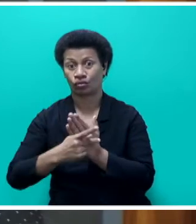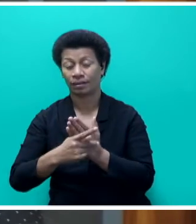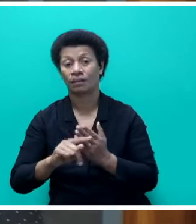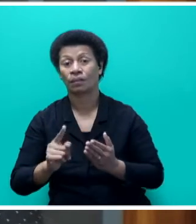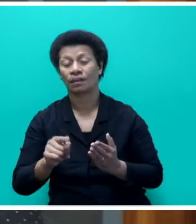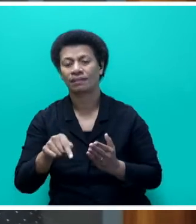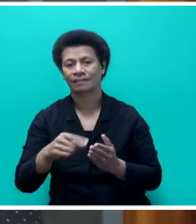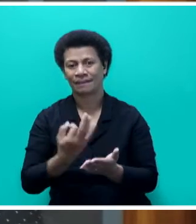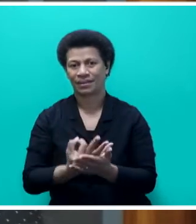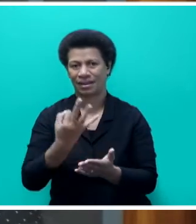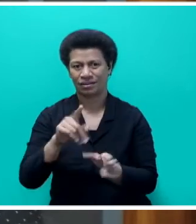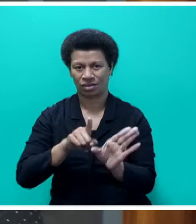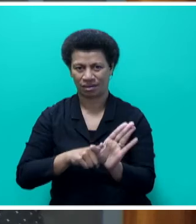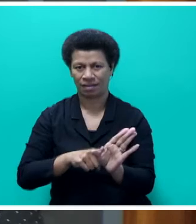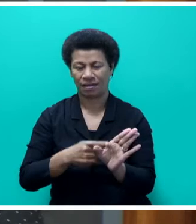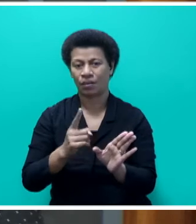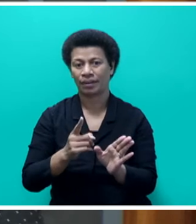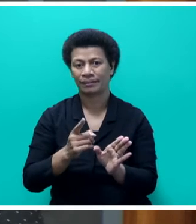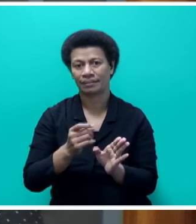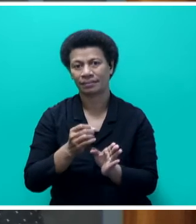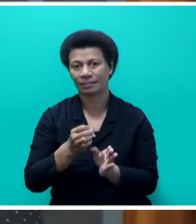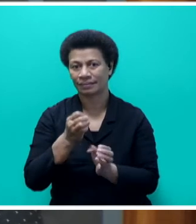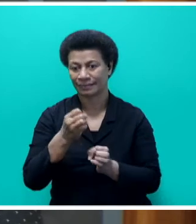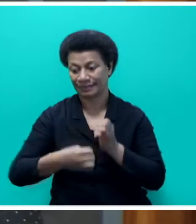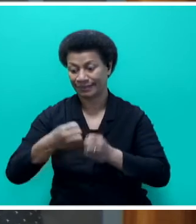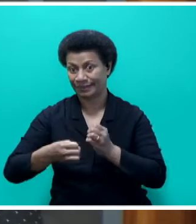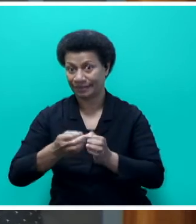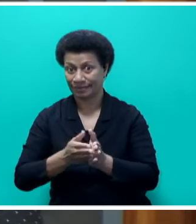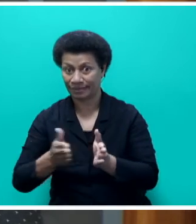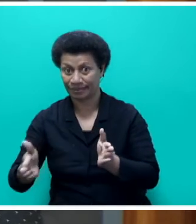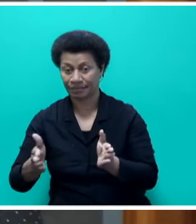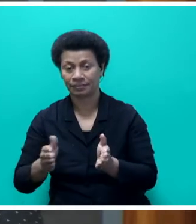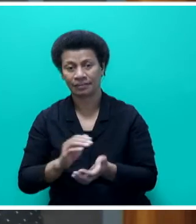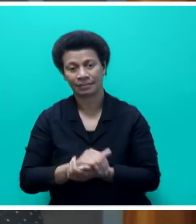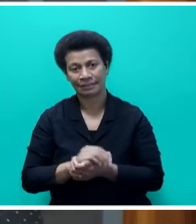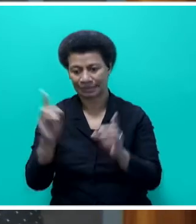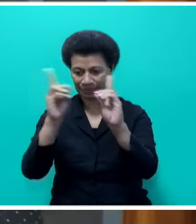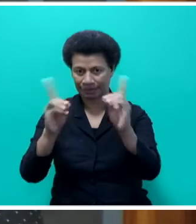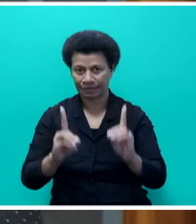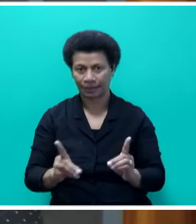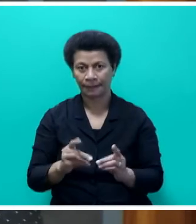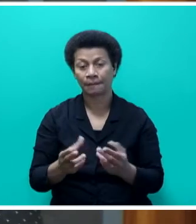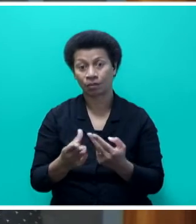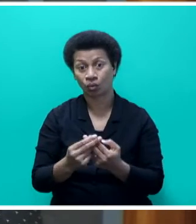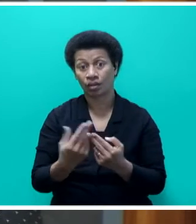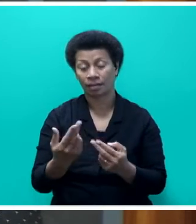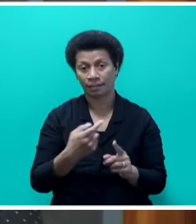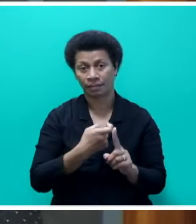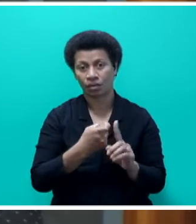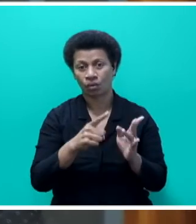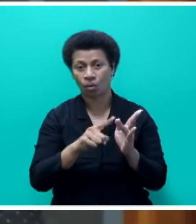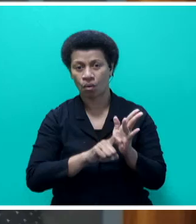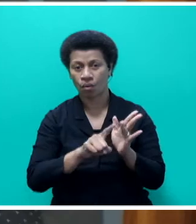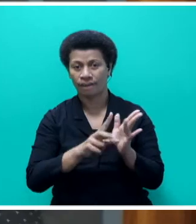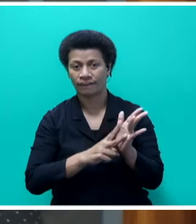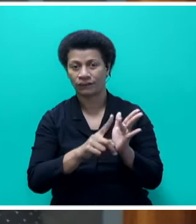in this financial year, along with the engineering designs. And with respect to Korvo, Honourable Speaker, we have to be very careful. Again, we have been